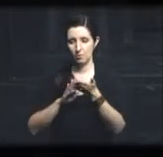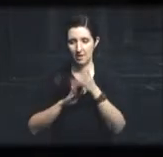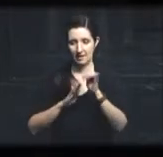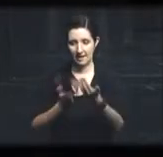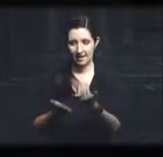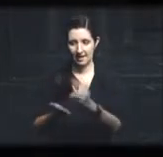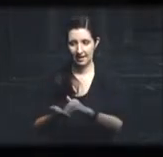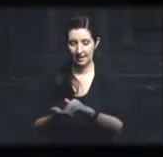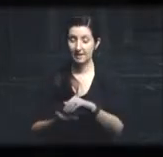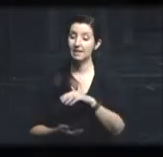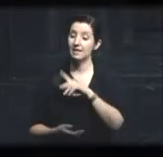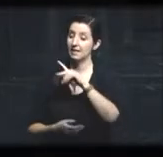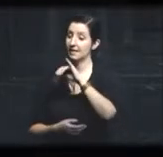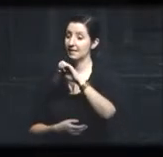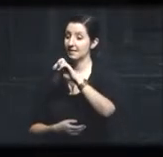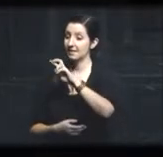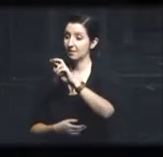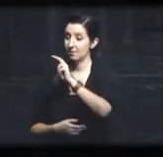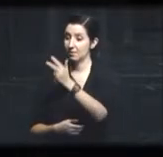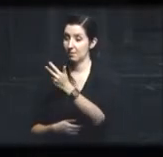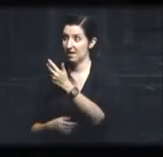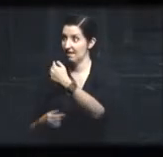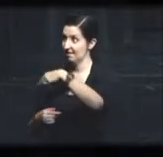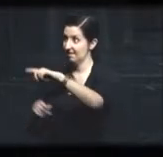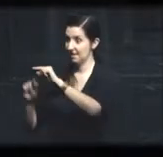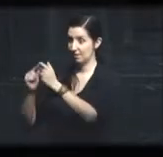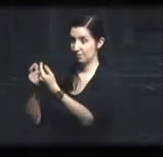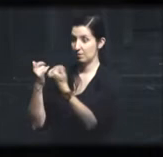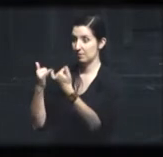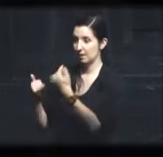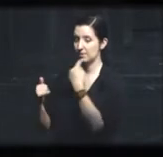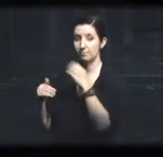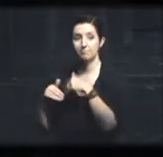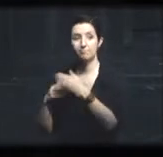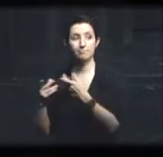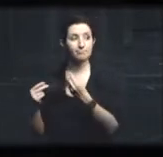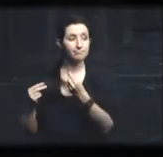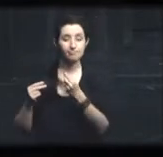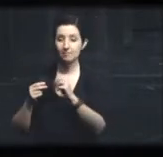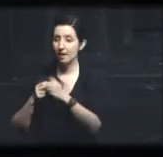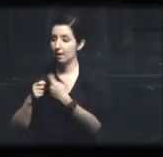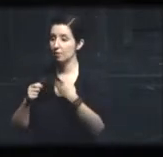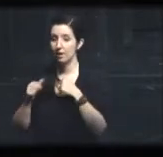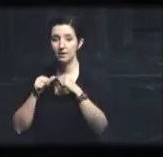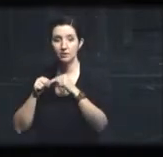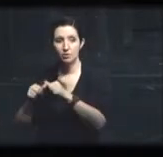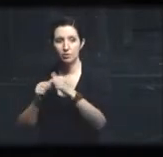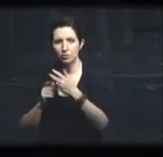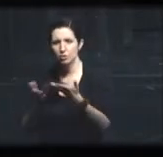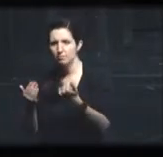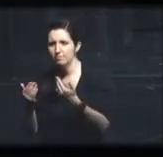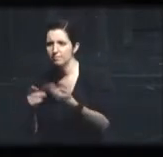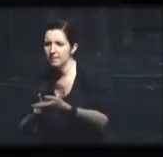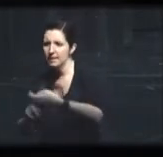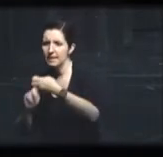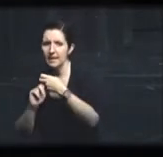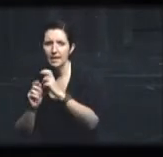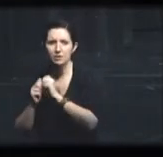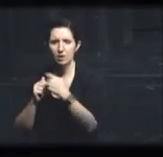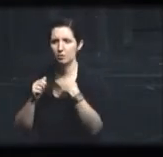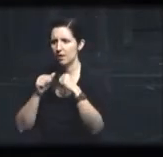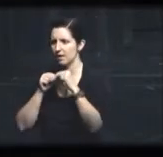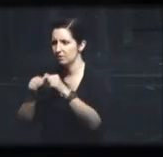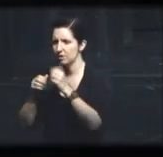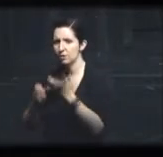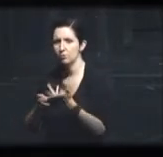Tier 3 saying, what's next? How do I continue to engage? How do I continue to build my skills? And so I just want to thank Cedal for